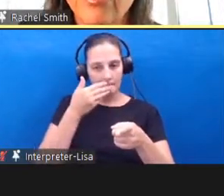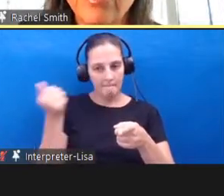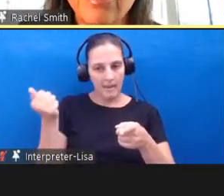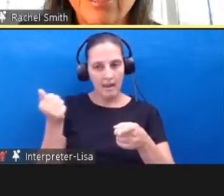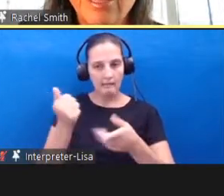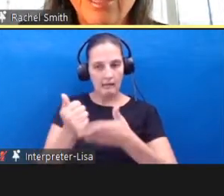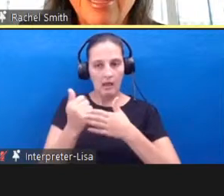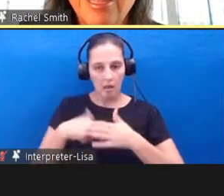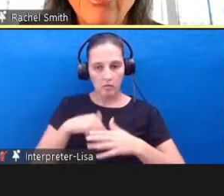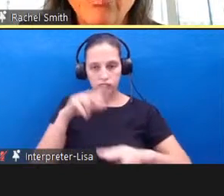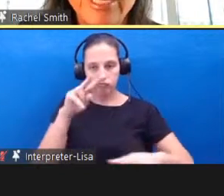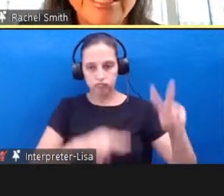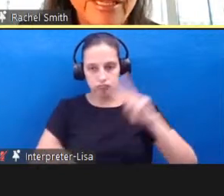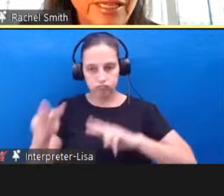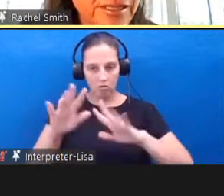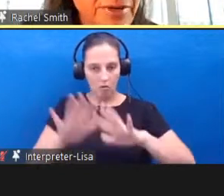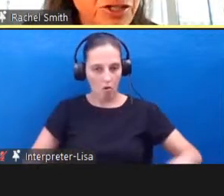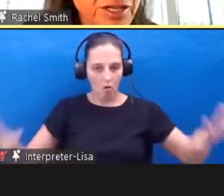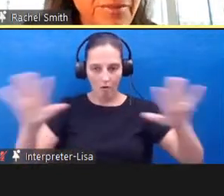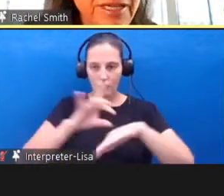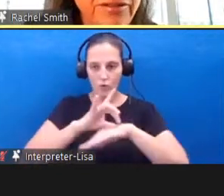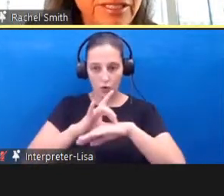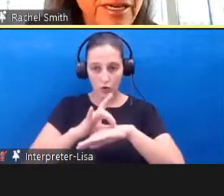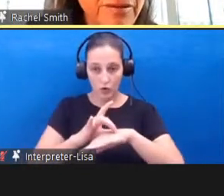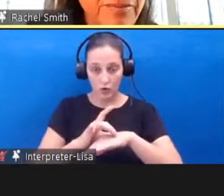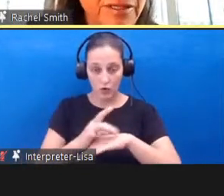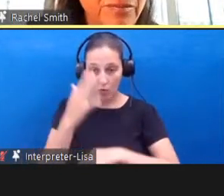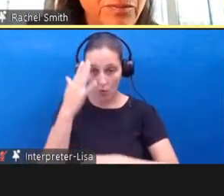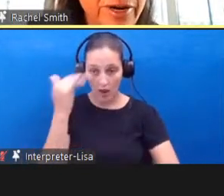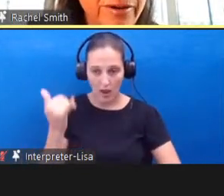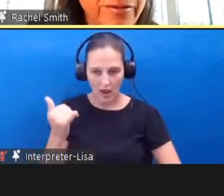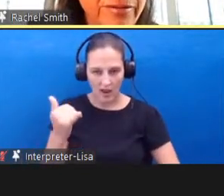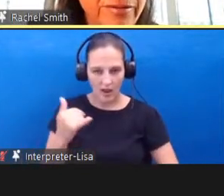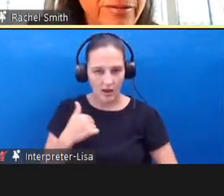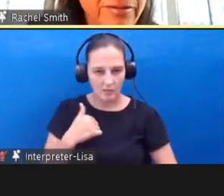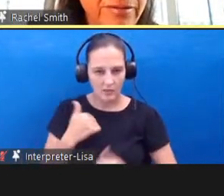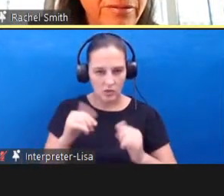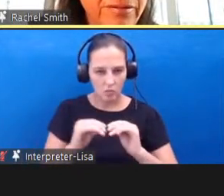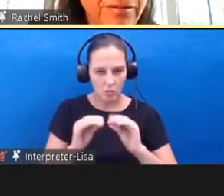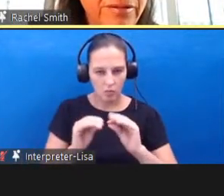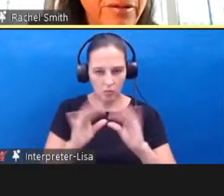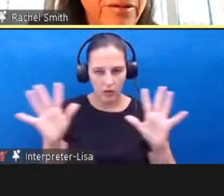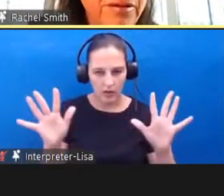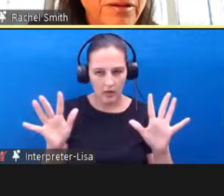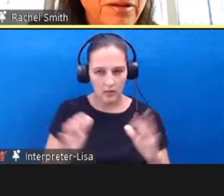on Earth. And the reason is, I'm actually going to make it a tiny bit brighter.